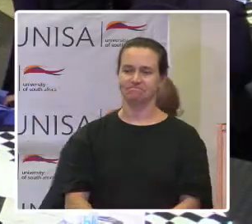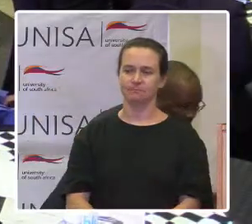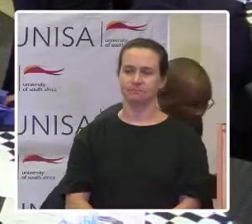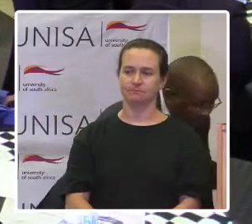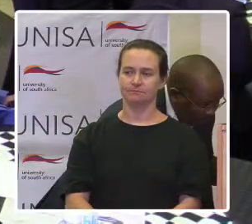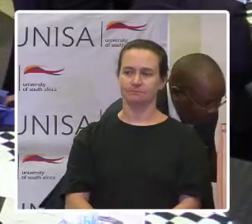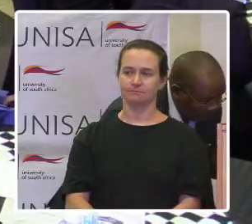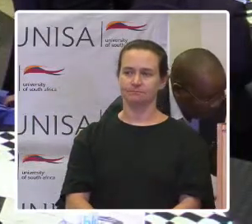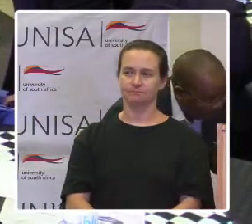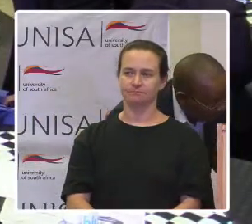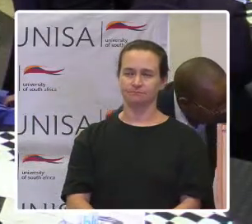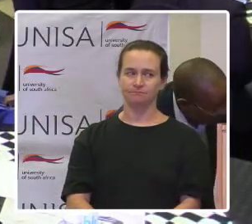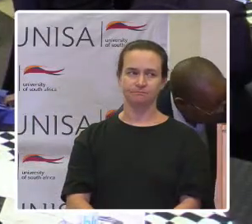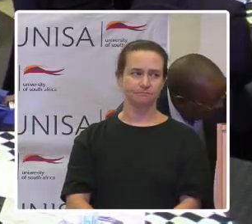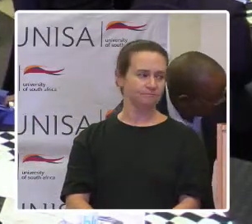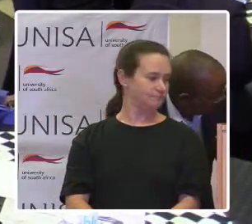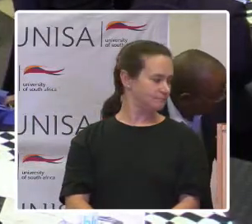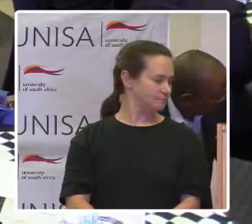Yeah.